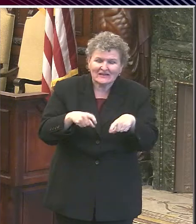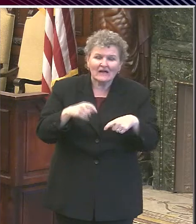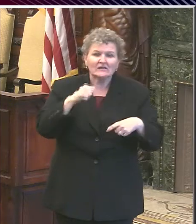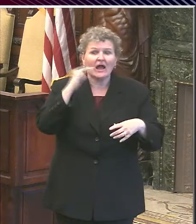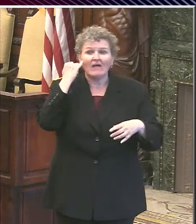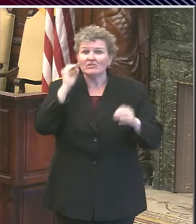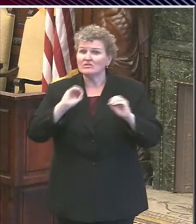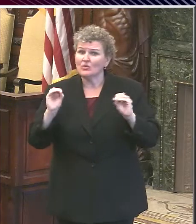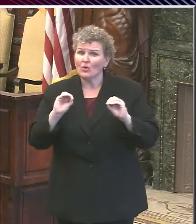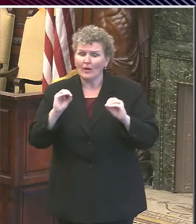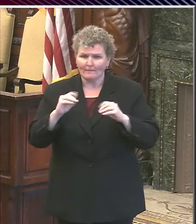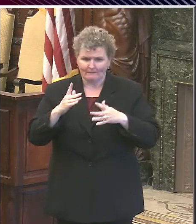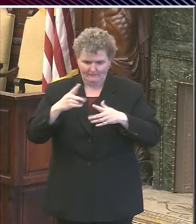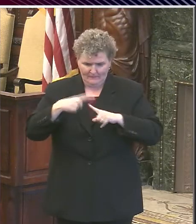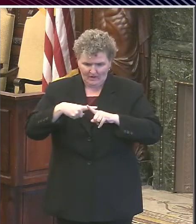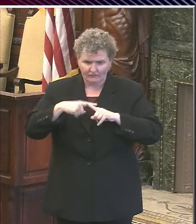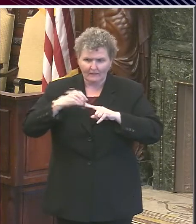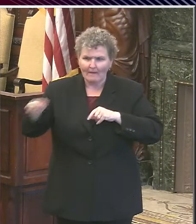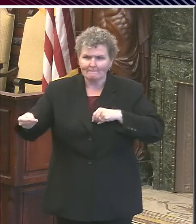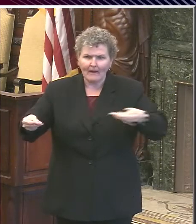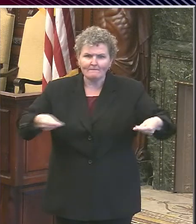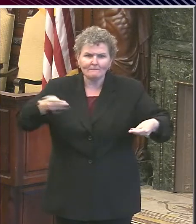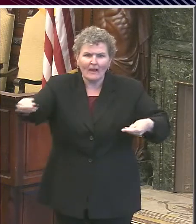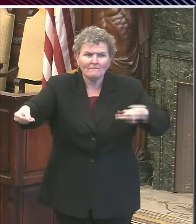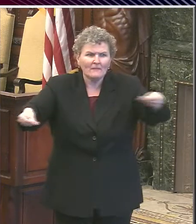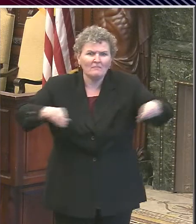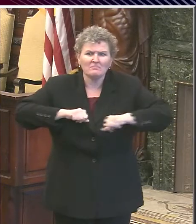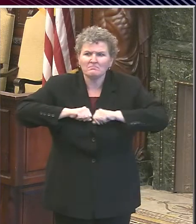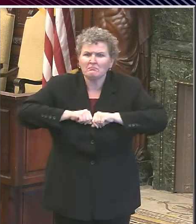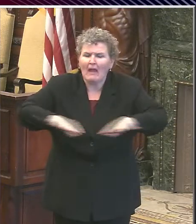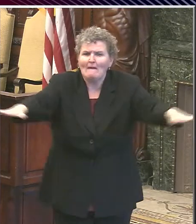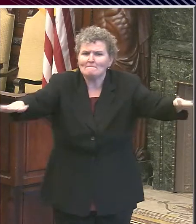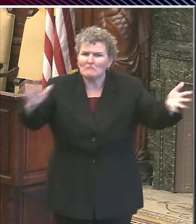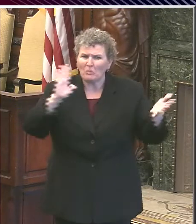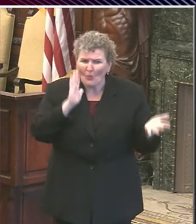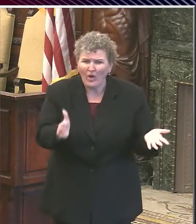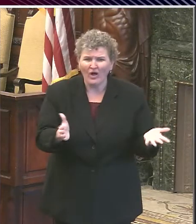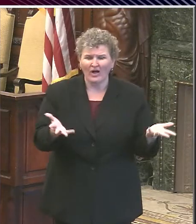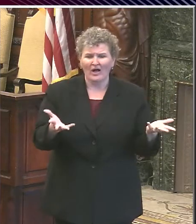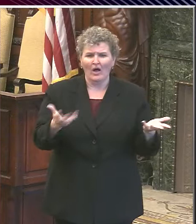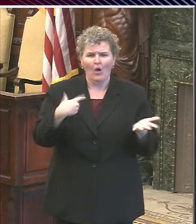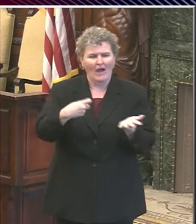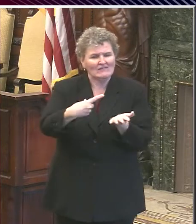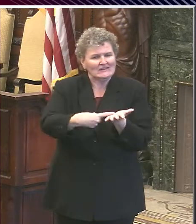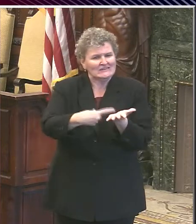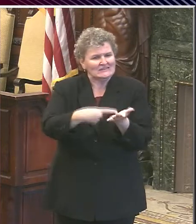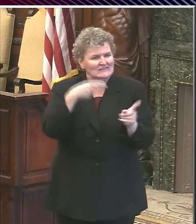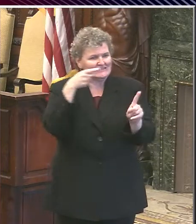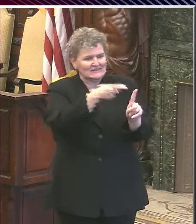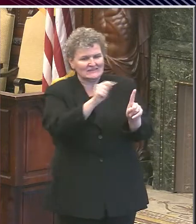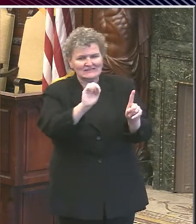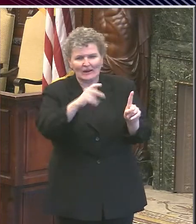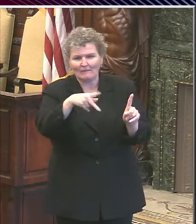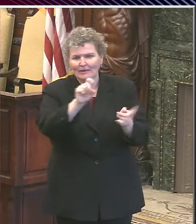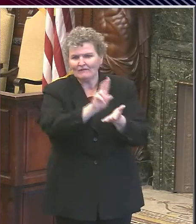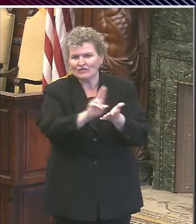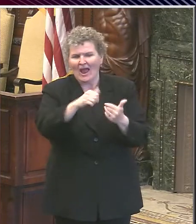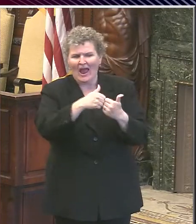campus and the rest of the city. We will be discussing with the Temple University administration a longer-term plan as we address this